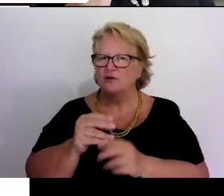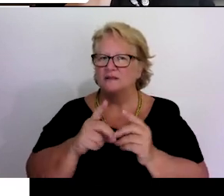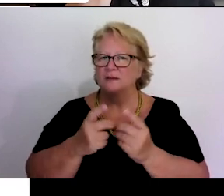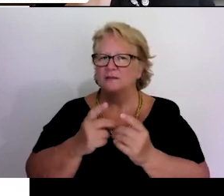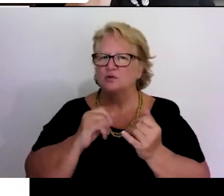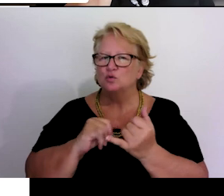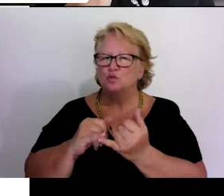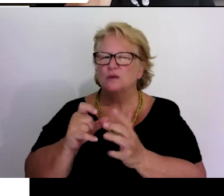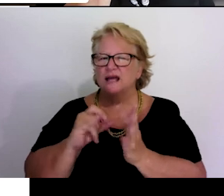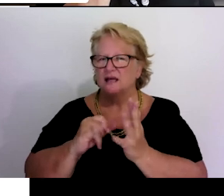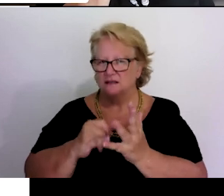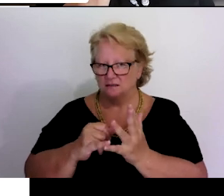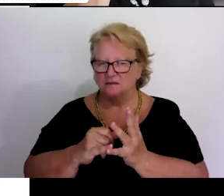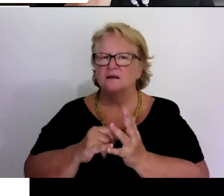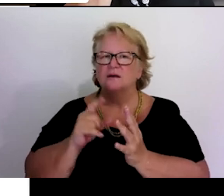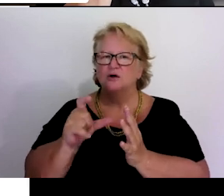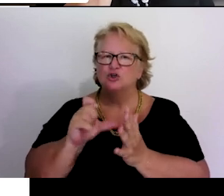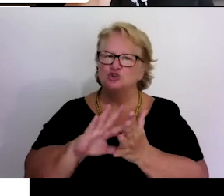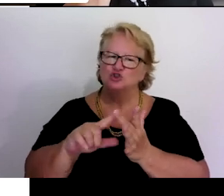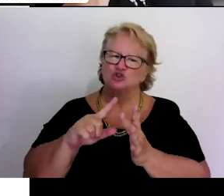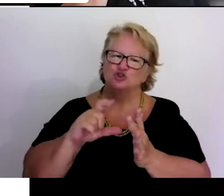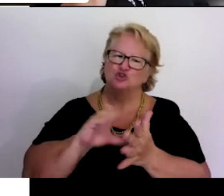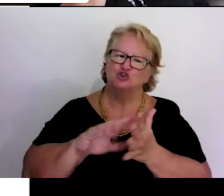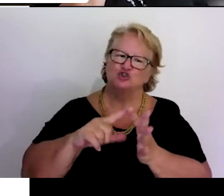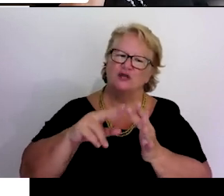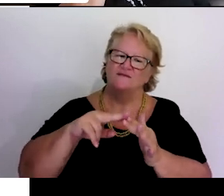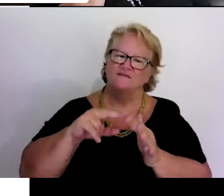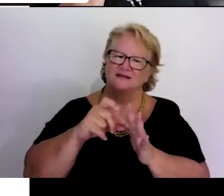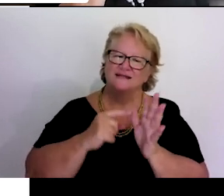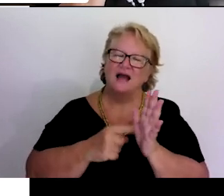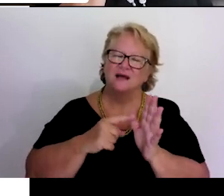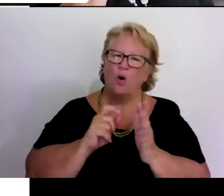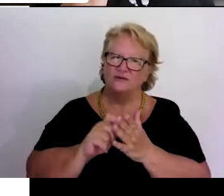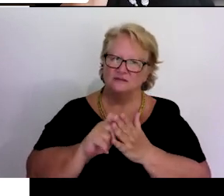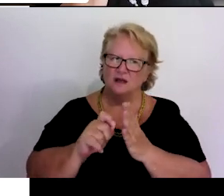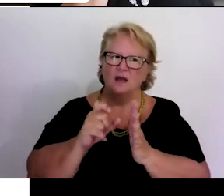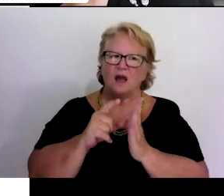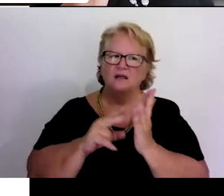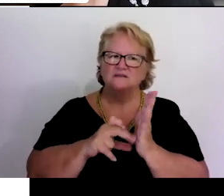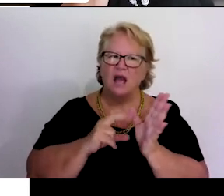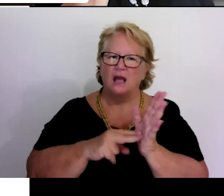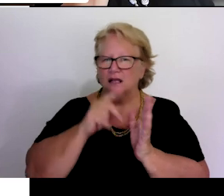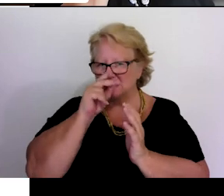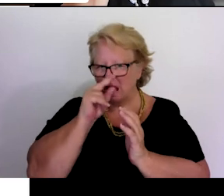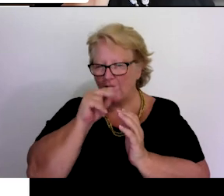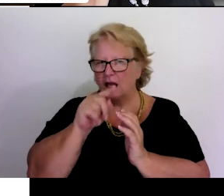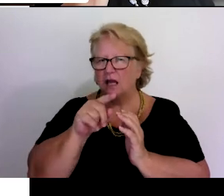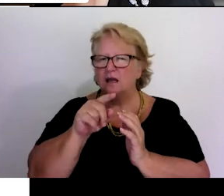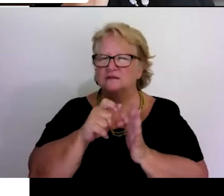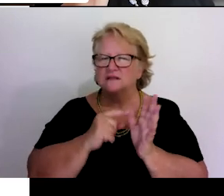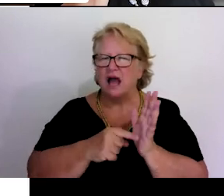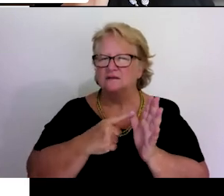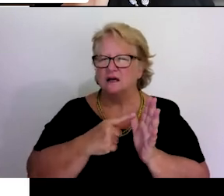Social Services. She's the Chief Data Officer. And Duncan Young, who's an Australian Government Member, who's the Chief Data Officer and